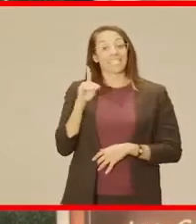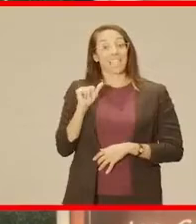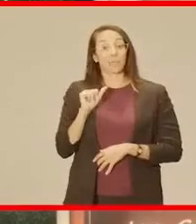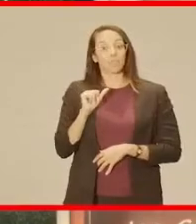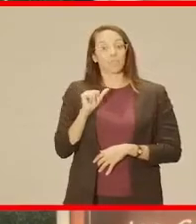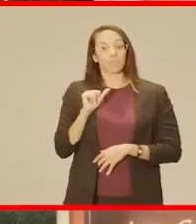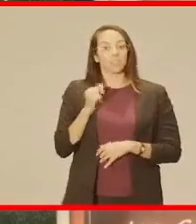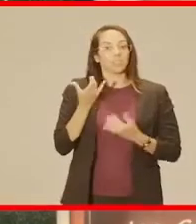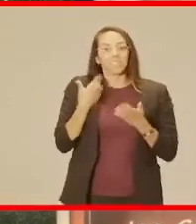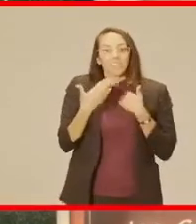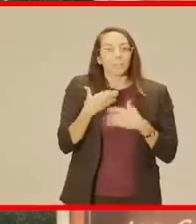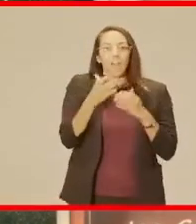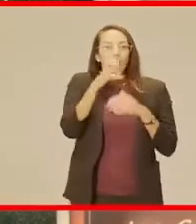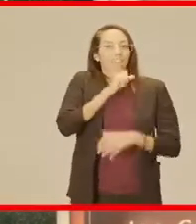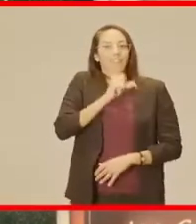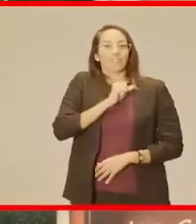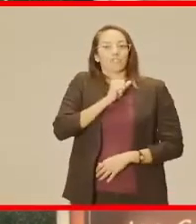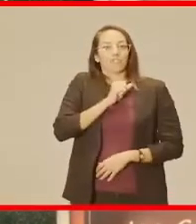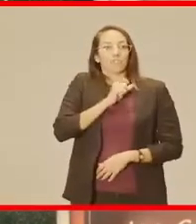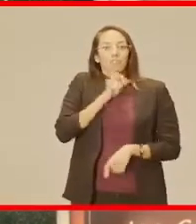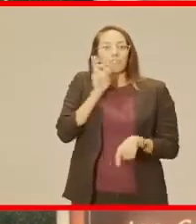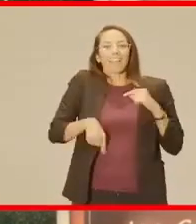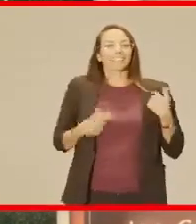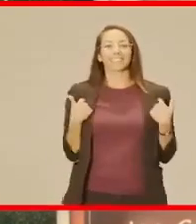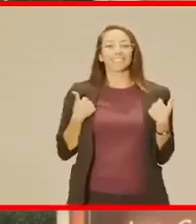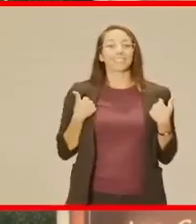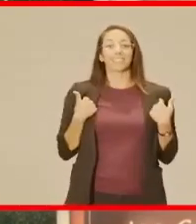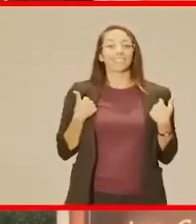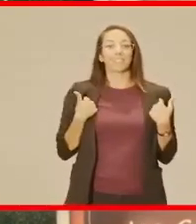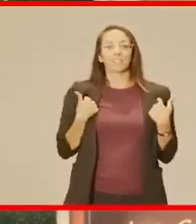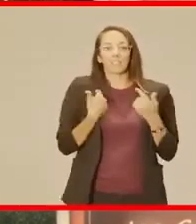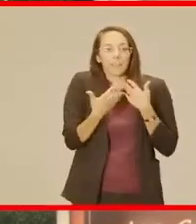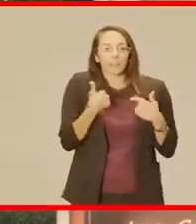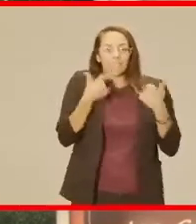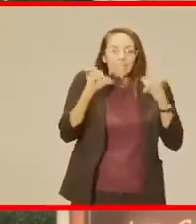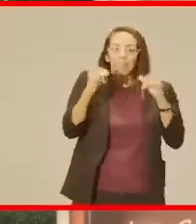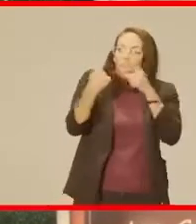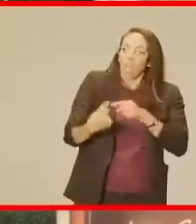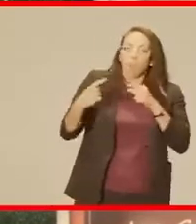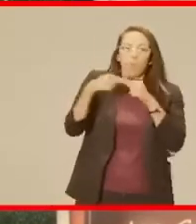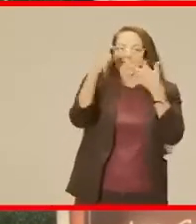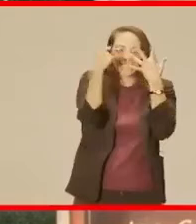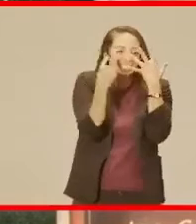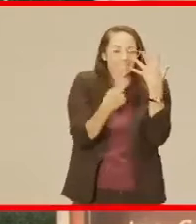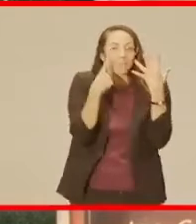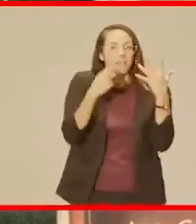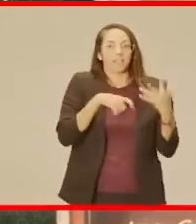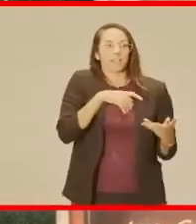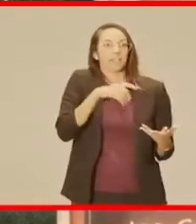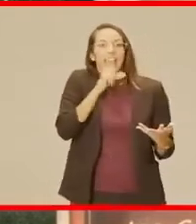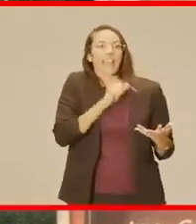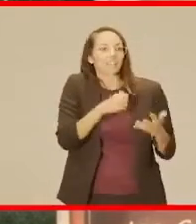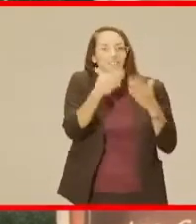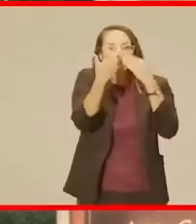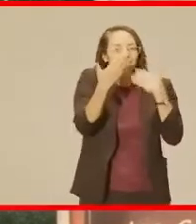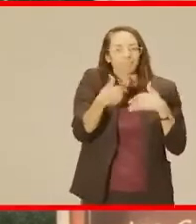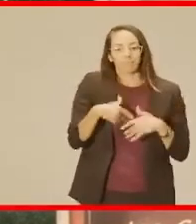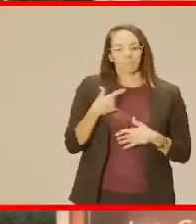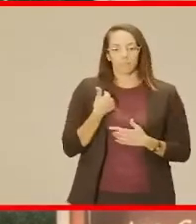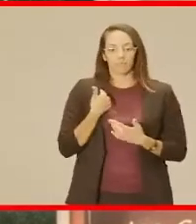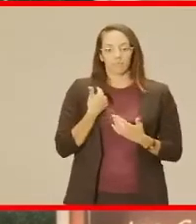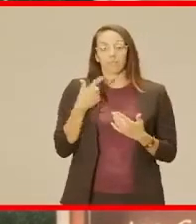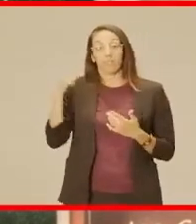And likewise, just because Aang is over 100 years old because he was frozen in ice doesn't